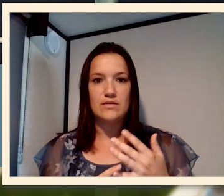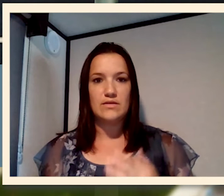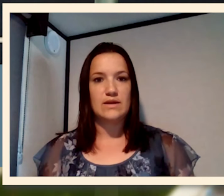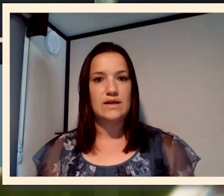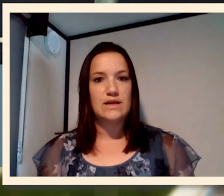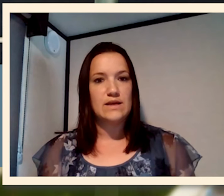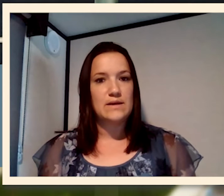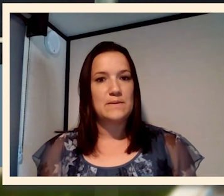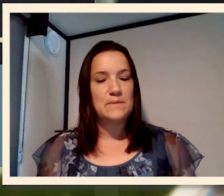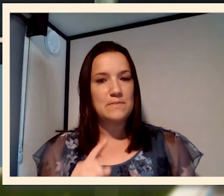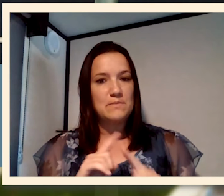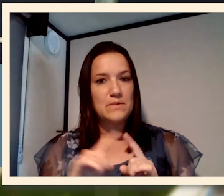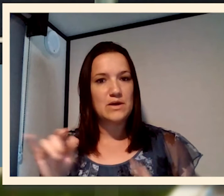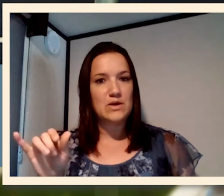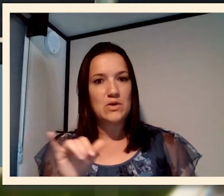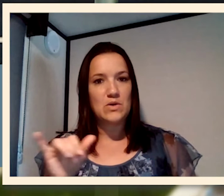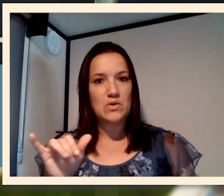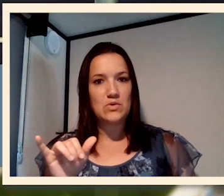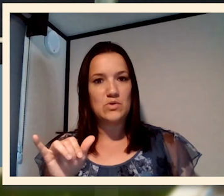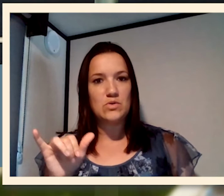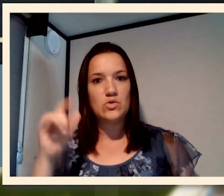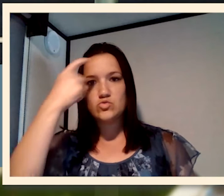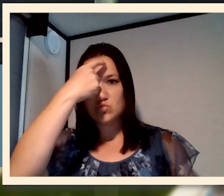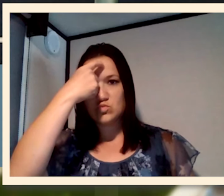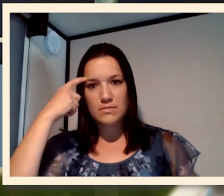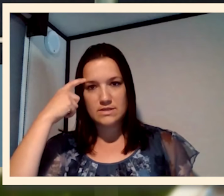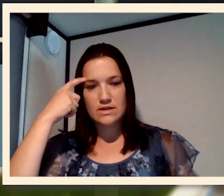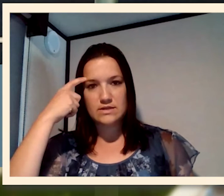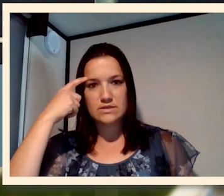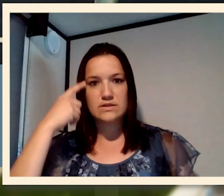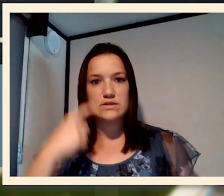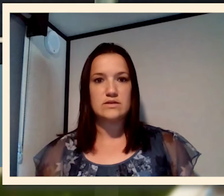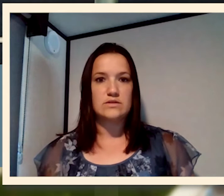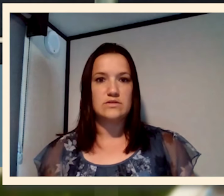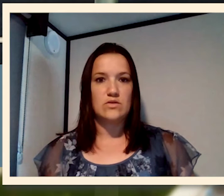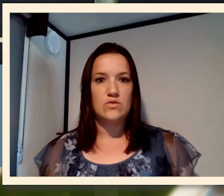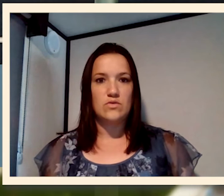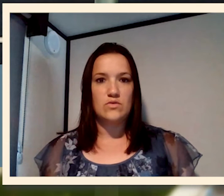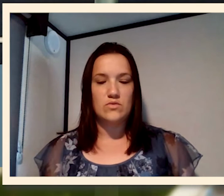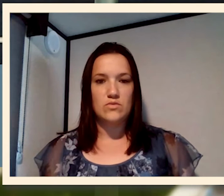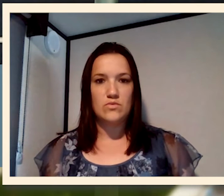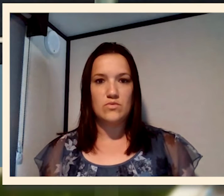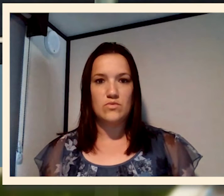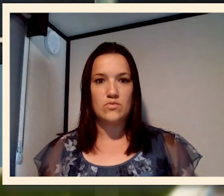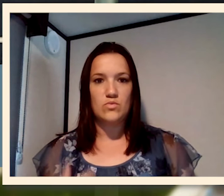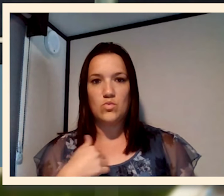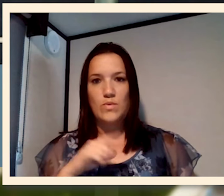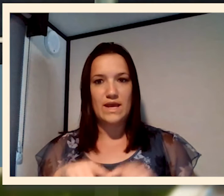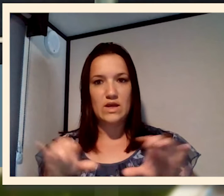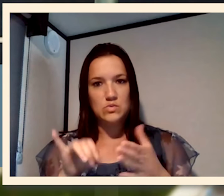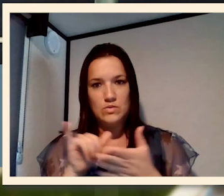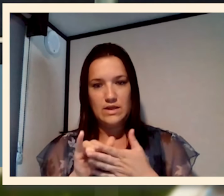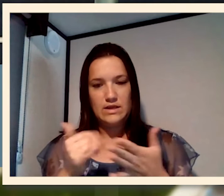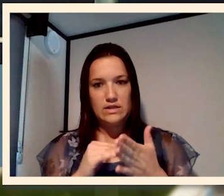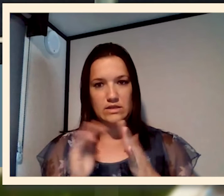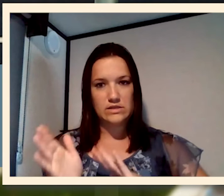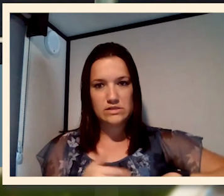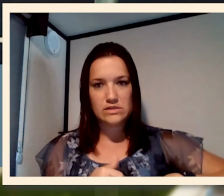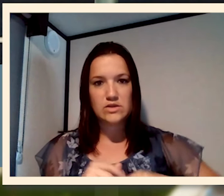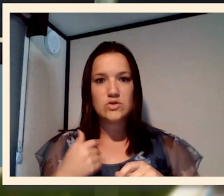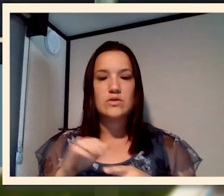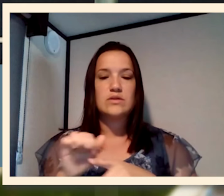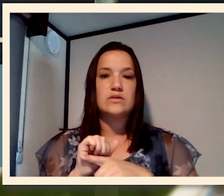adrenaline and everything is flowing through you. But it also, yeah, it was very traumatizing. Mm-hmm. And so it's like,